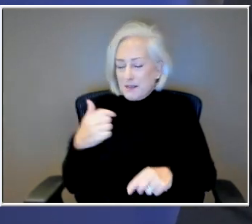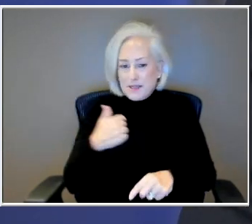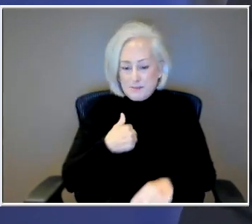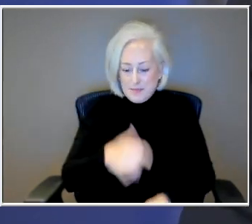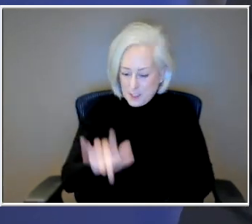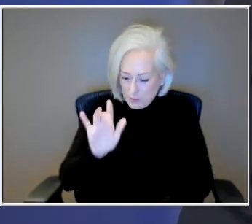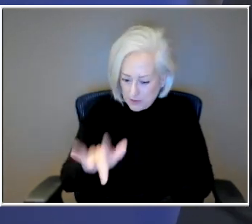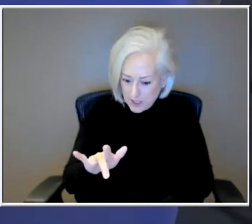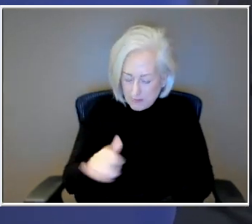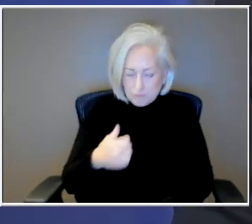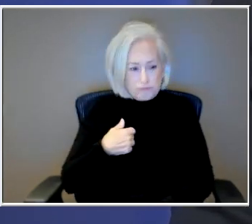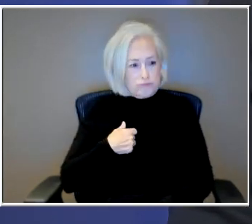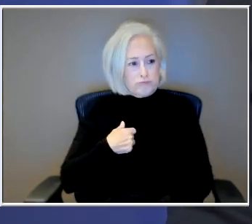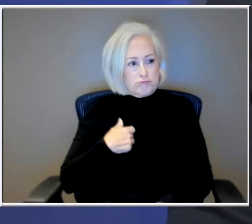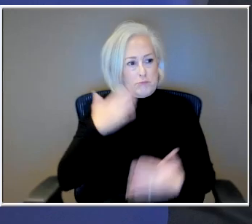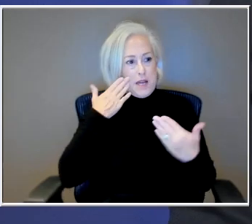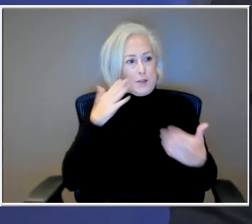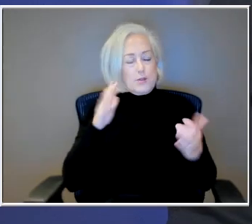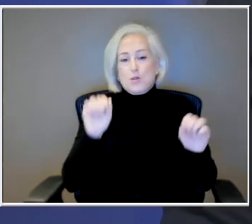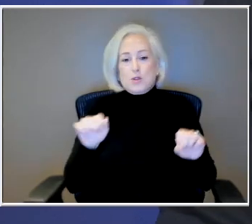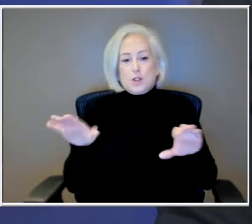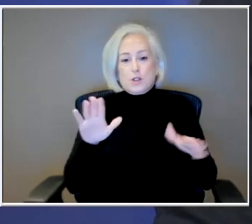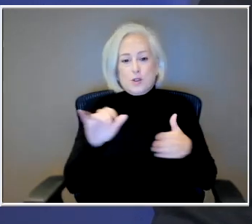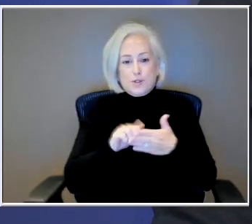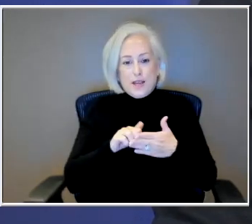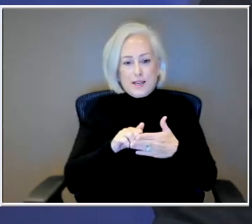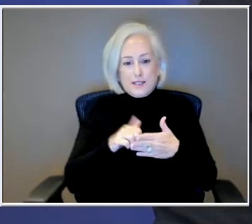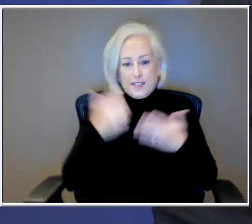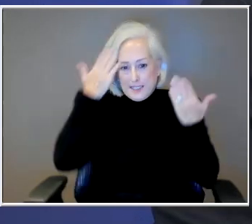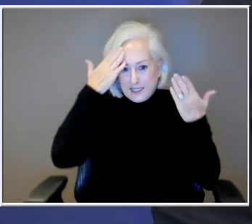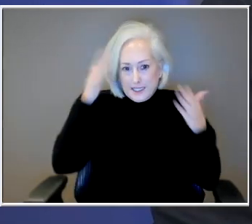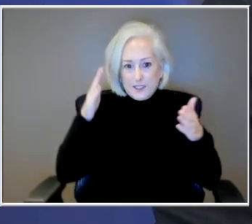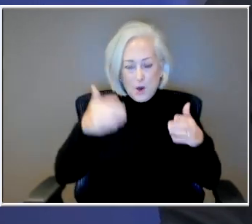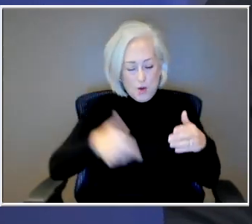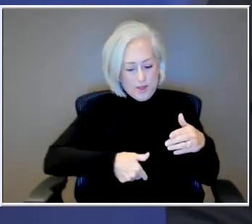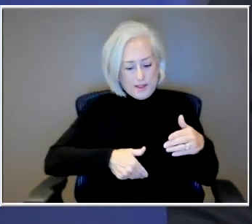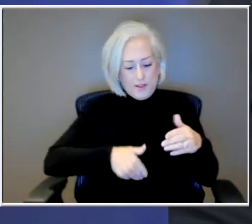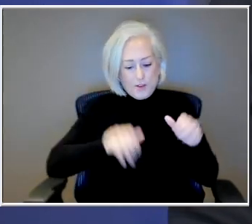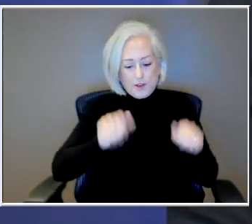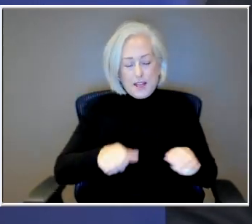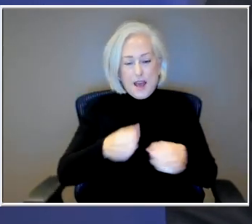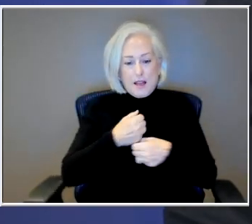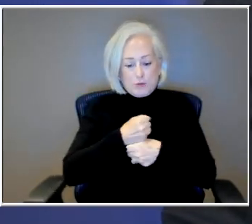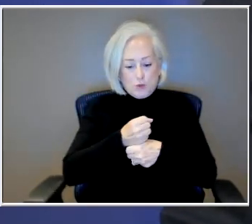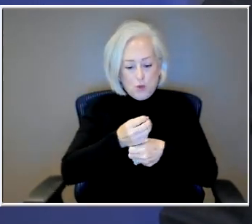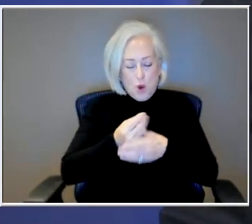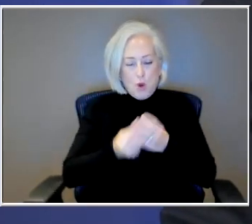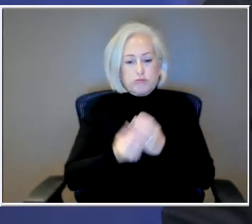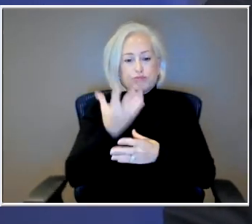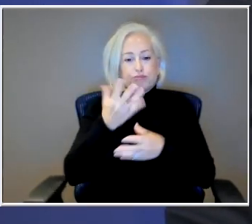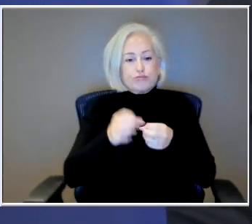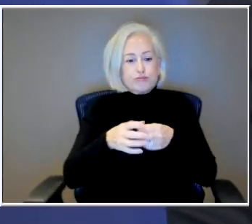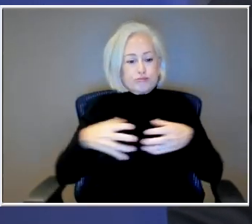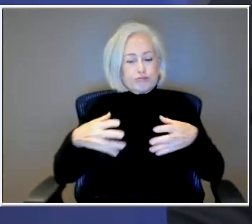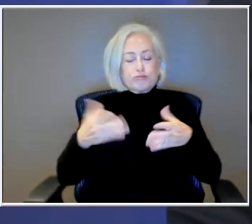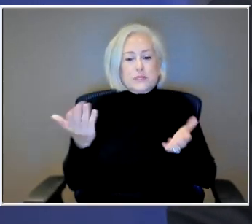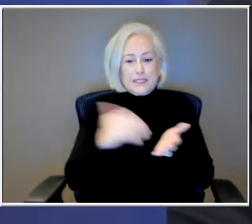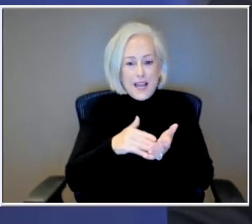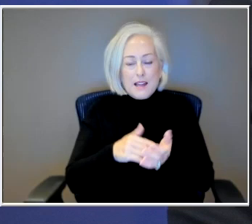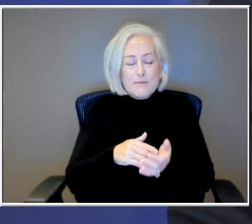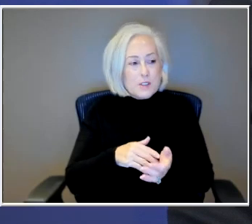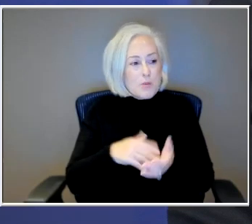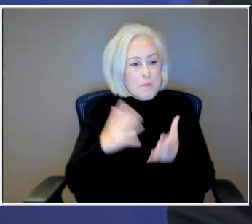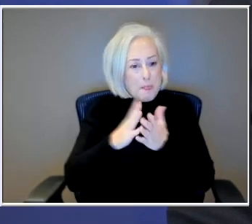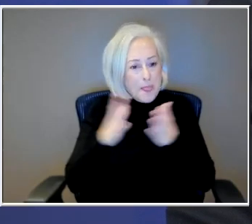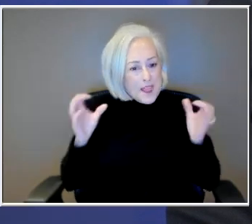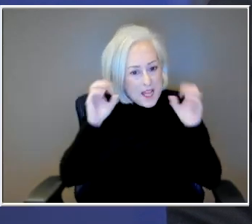do this, and you didn't know that the liver regenerates. So there's a lot of people that are like, I didn't know that. And so I think there is a lot of education that